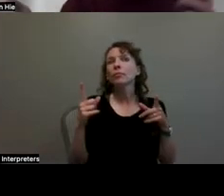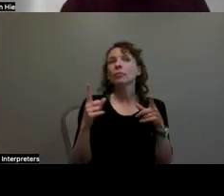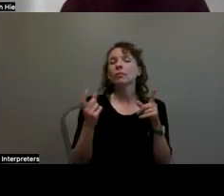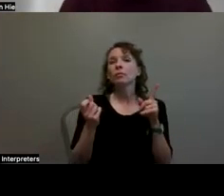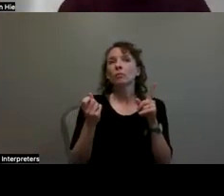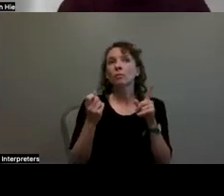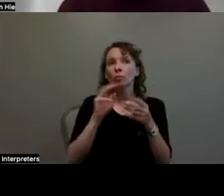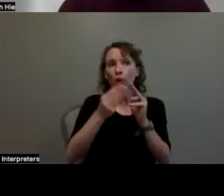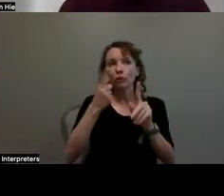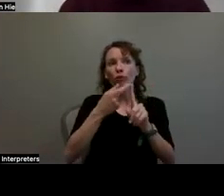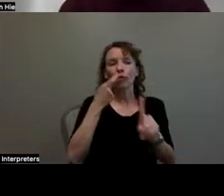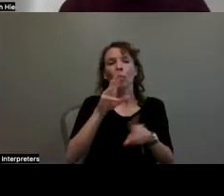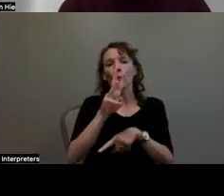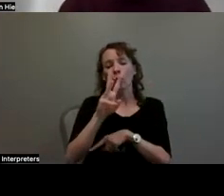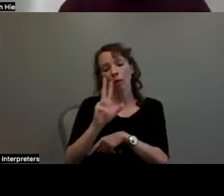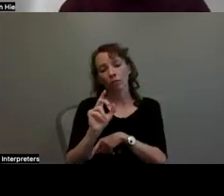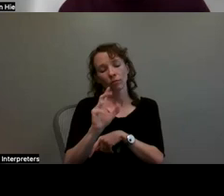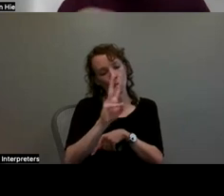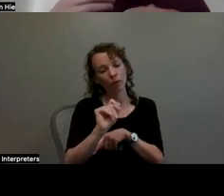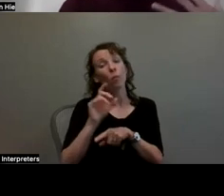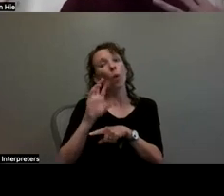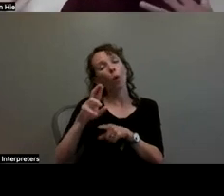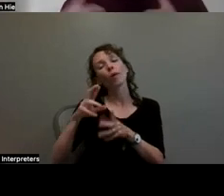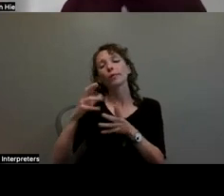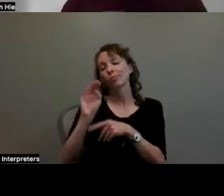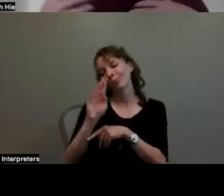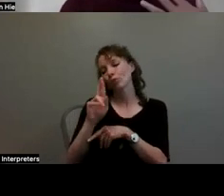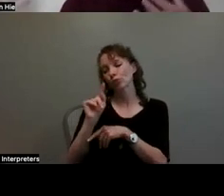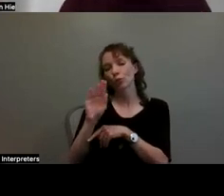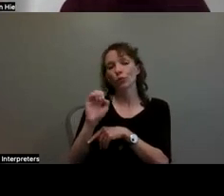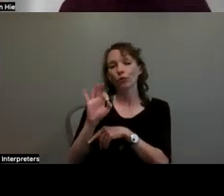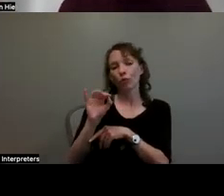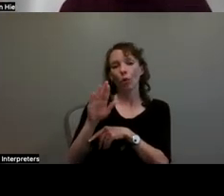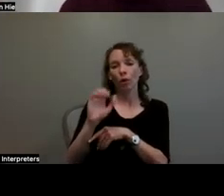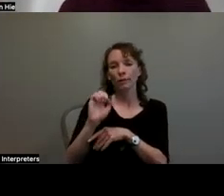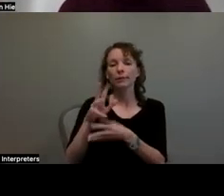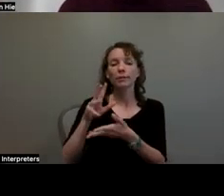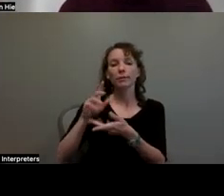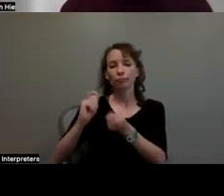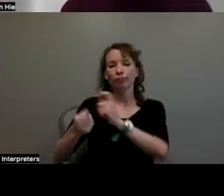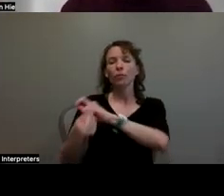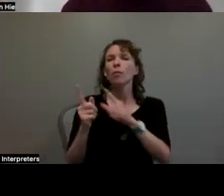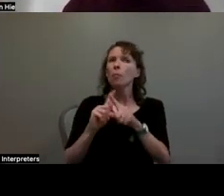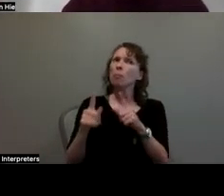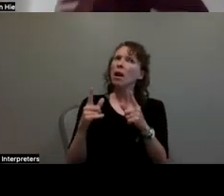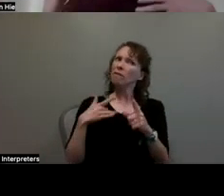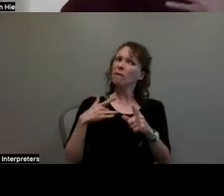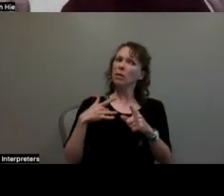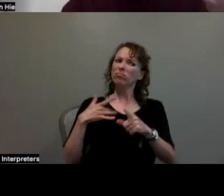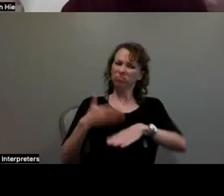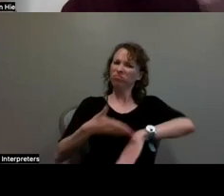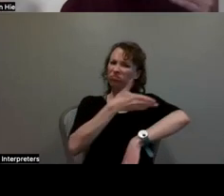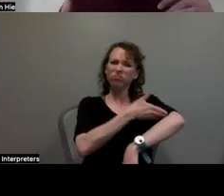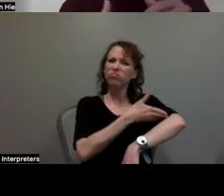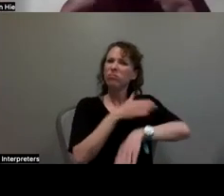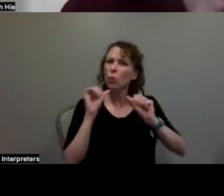brute force deep mutational scan. But that seems like we can do better than random guessing and